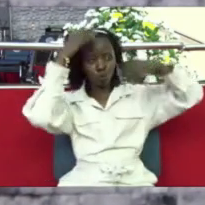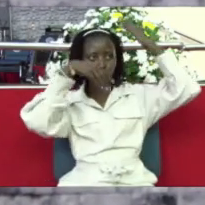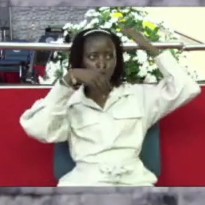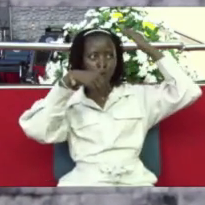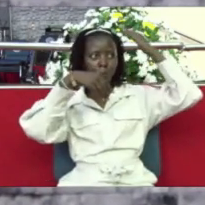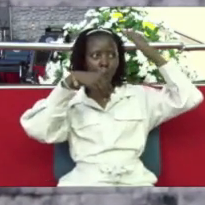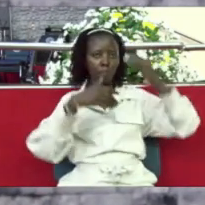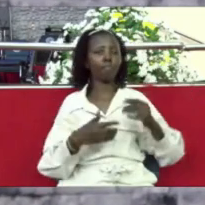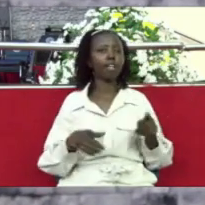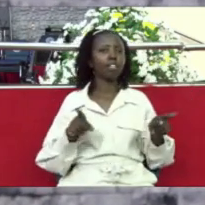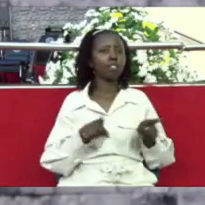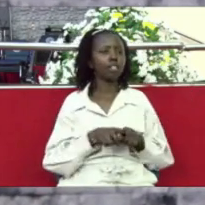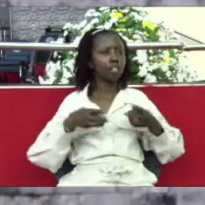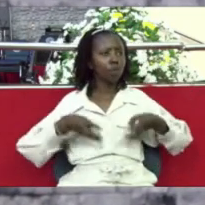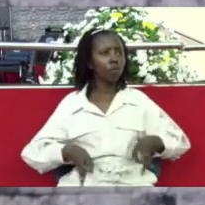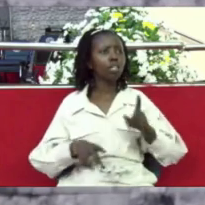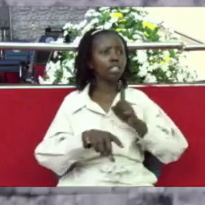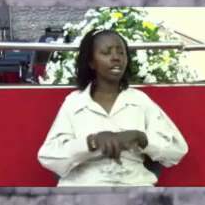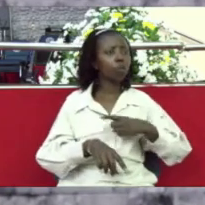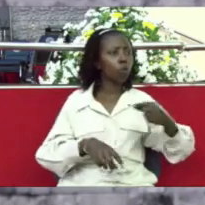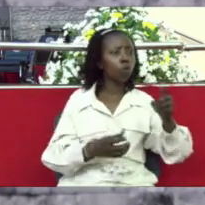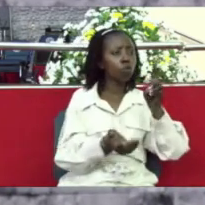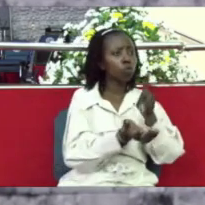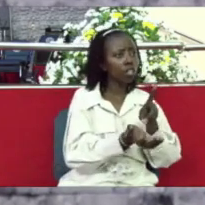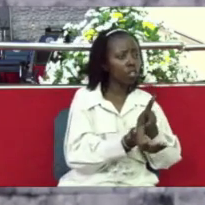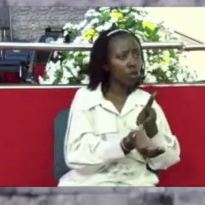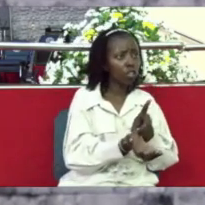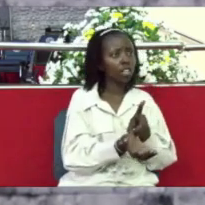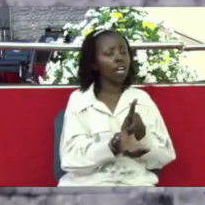like you would if you went to a doctor and they treated your body.